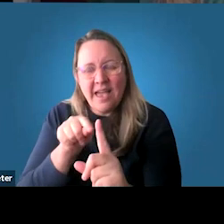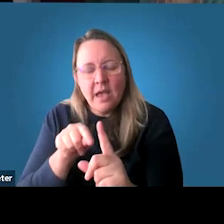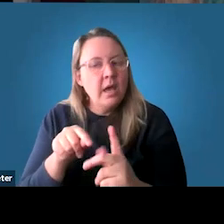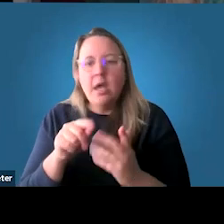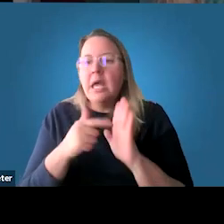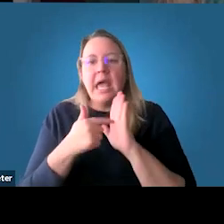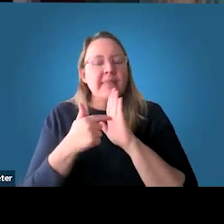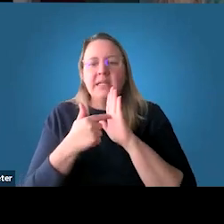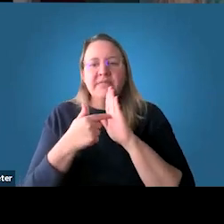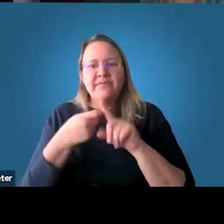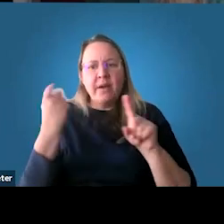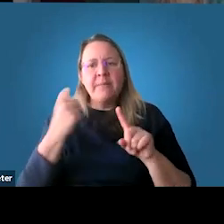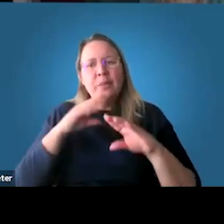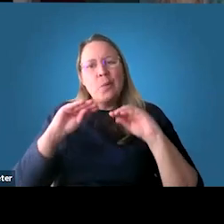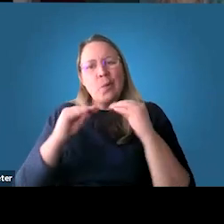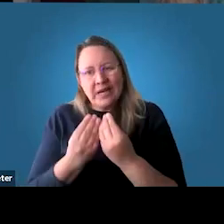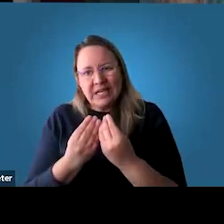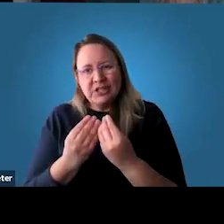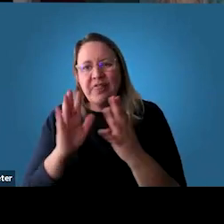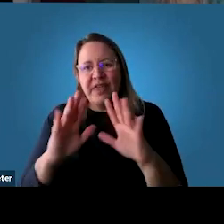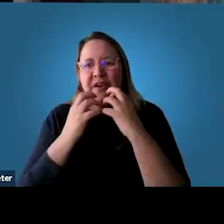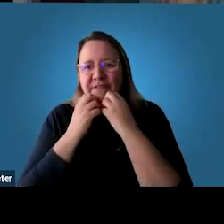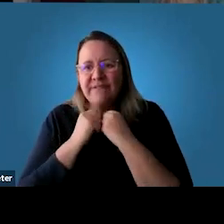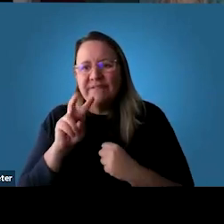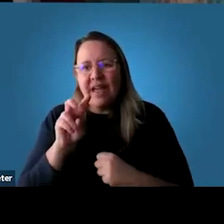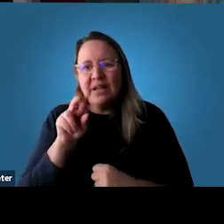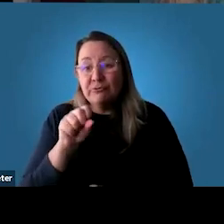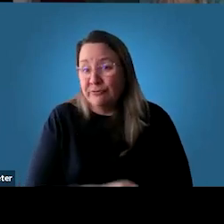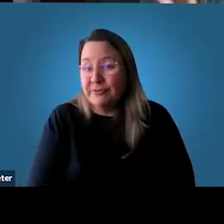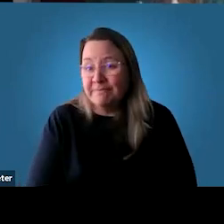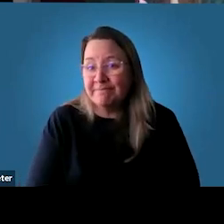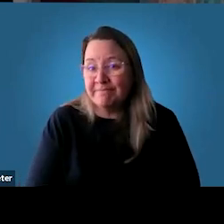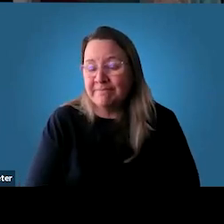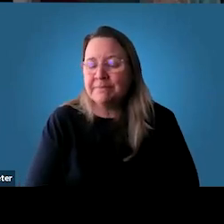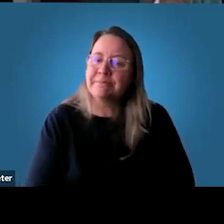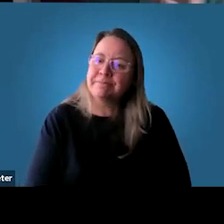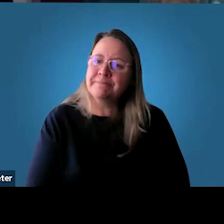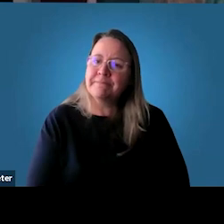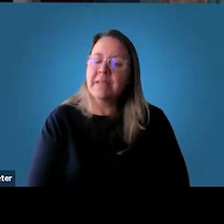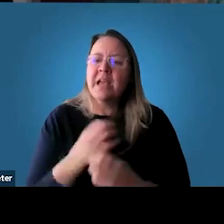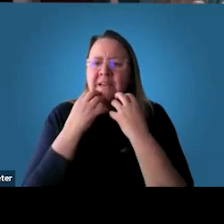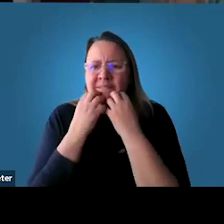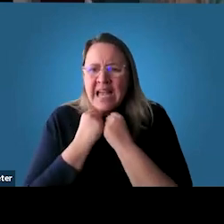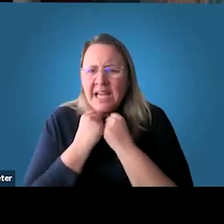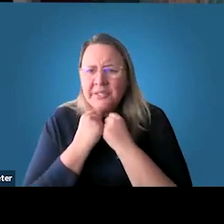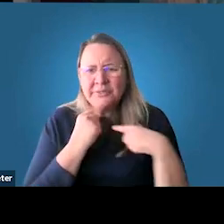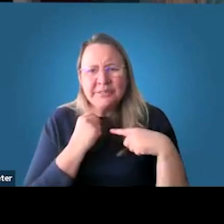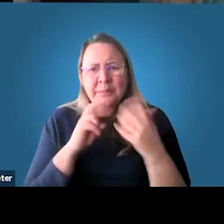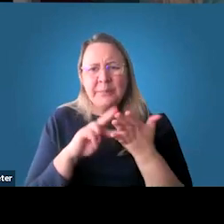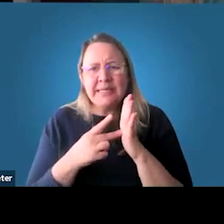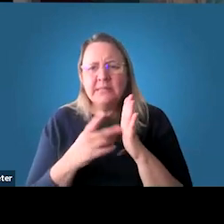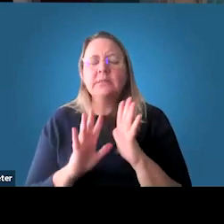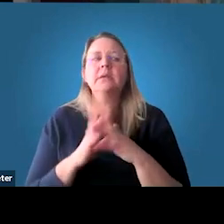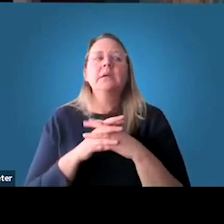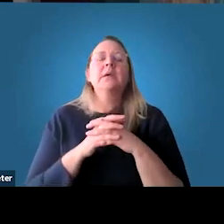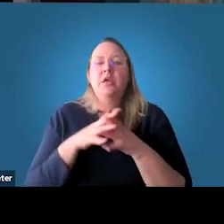reflection of? The organization's values. Now, when I refer to values, I'm talking about the core